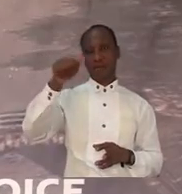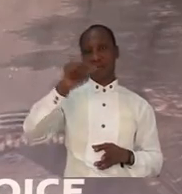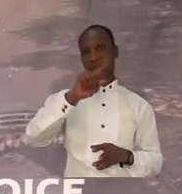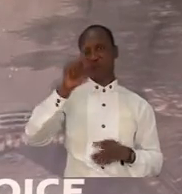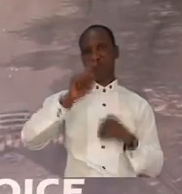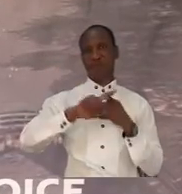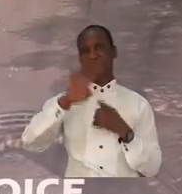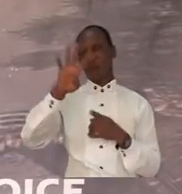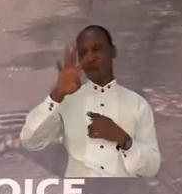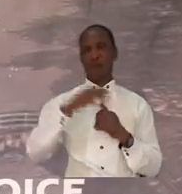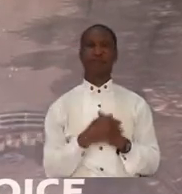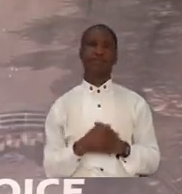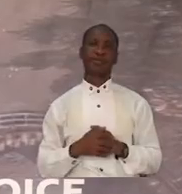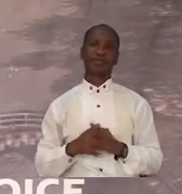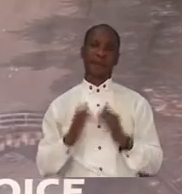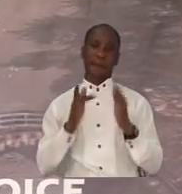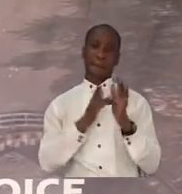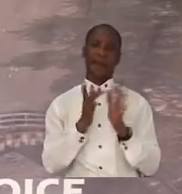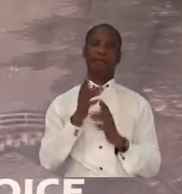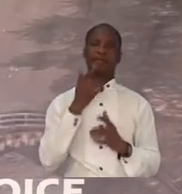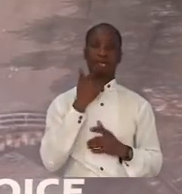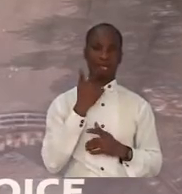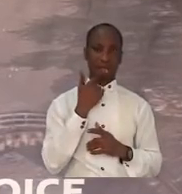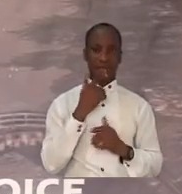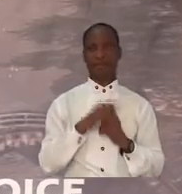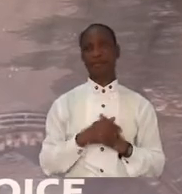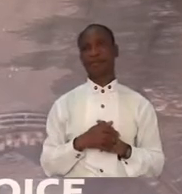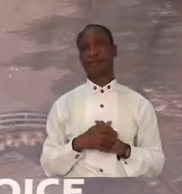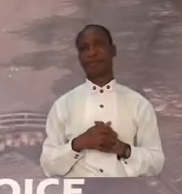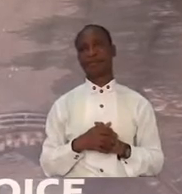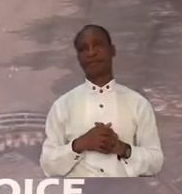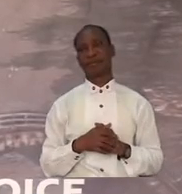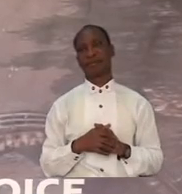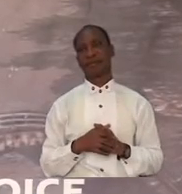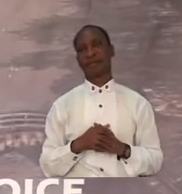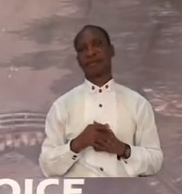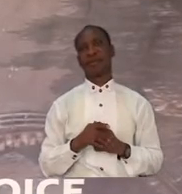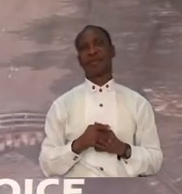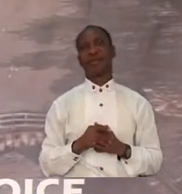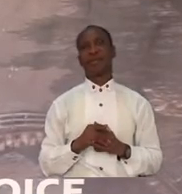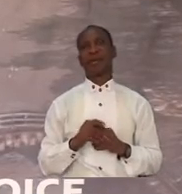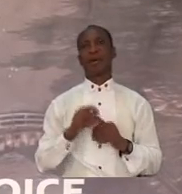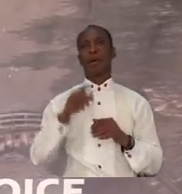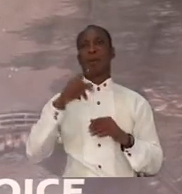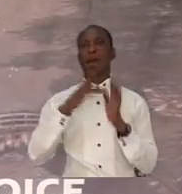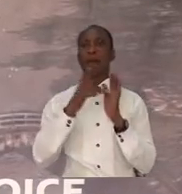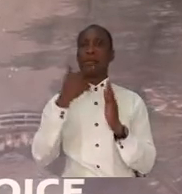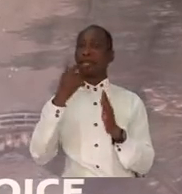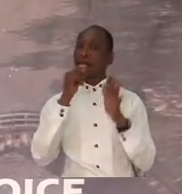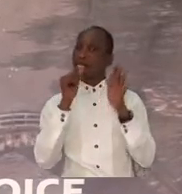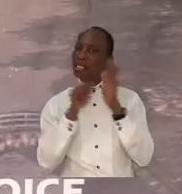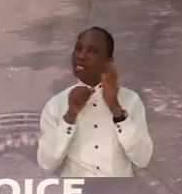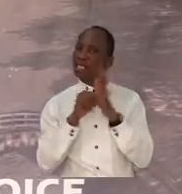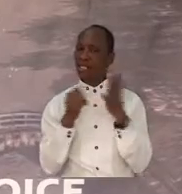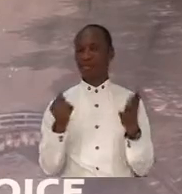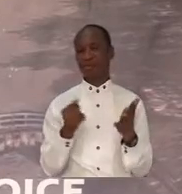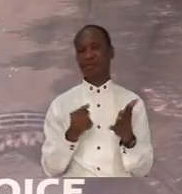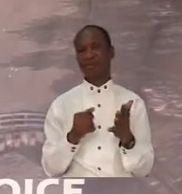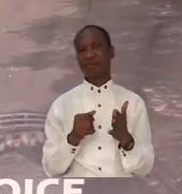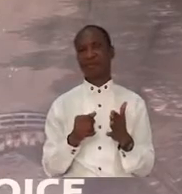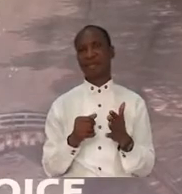9. In 1 Corinthians chapter 10 verse 1 through 4, we are going to see a secret in the sea that